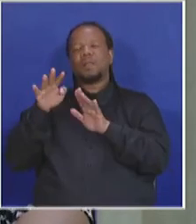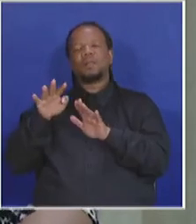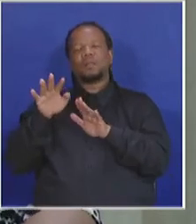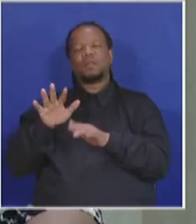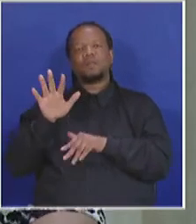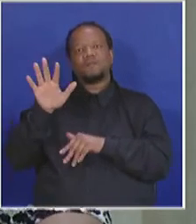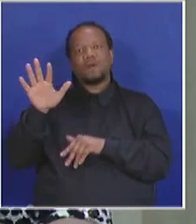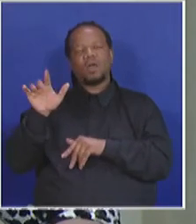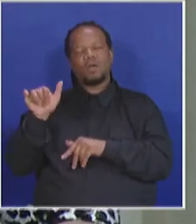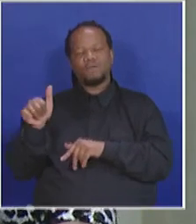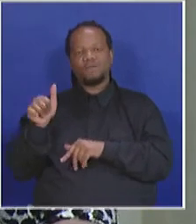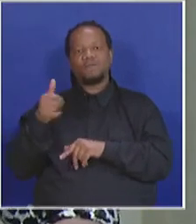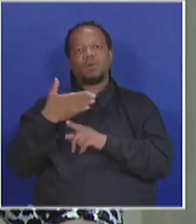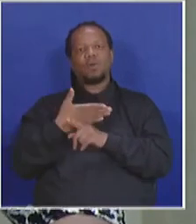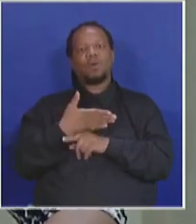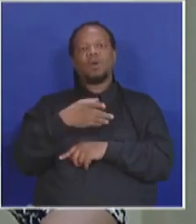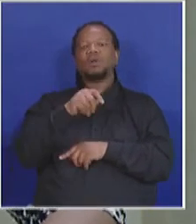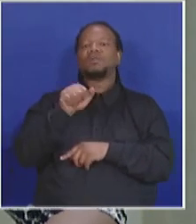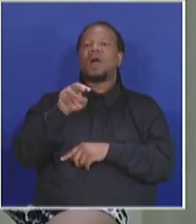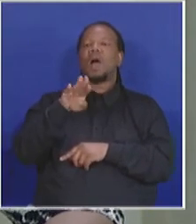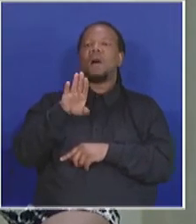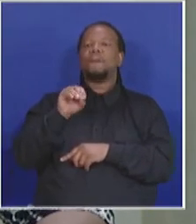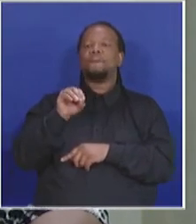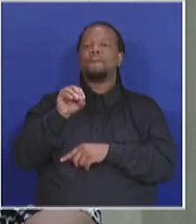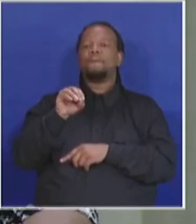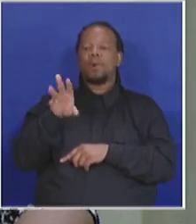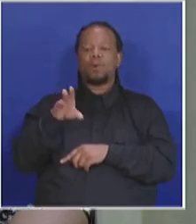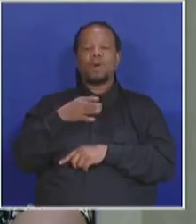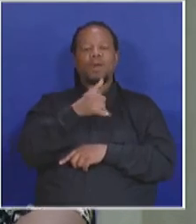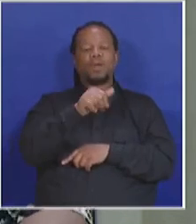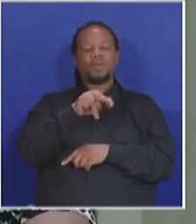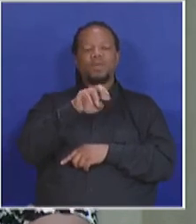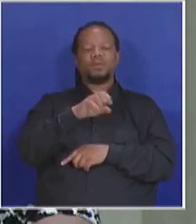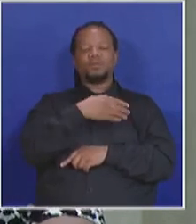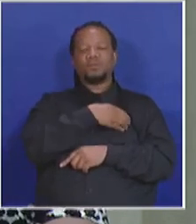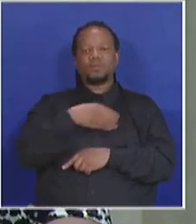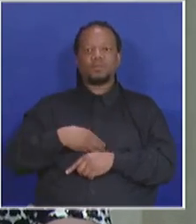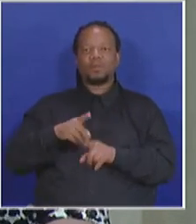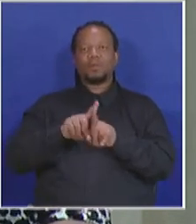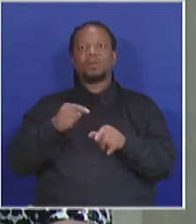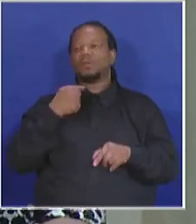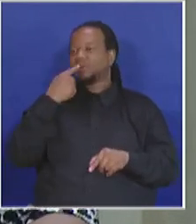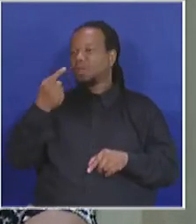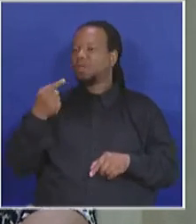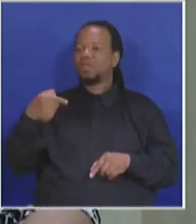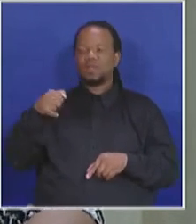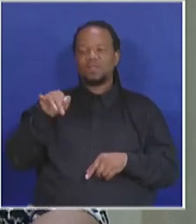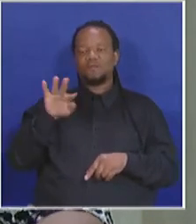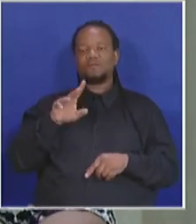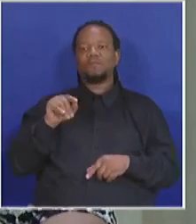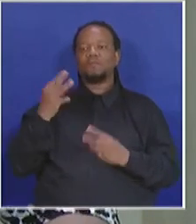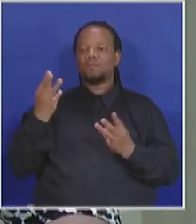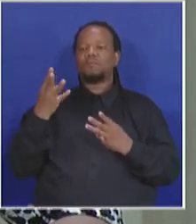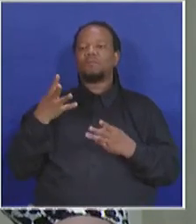National Congress, Oliver Reginald Tambo, said, and I just want to quote, "Working together as fellow South Africans, we